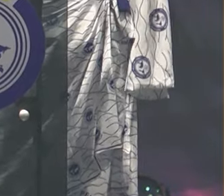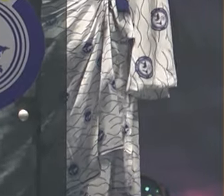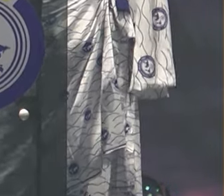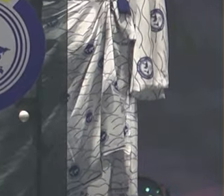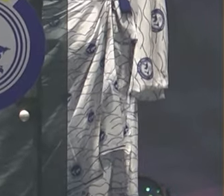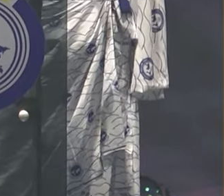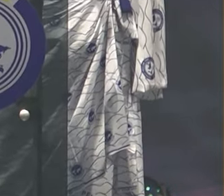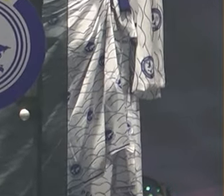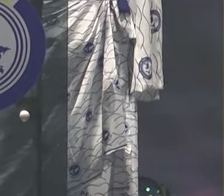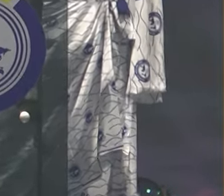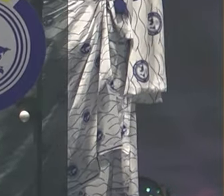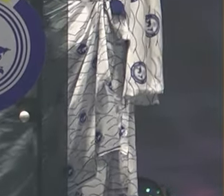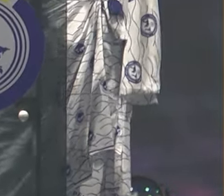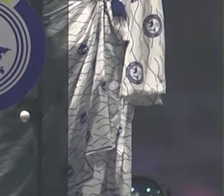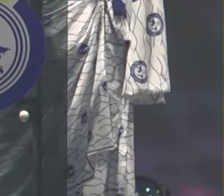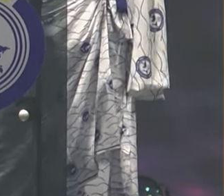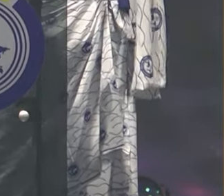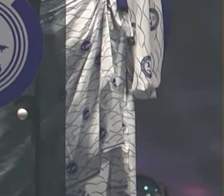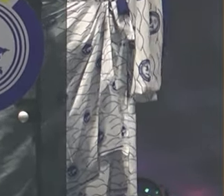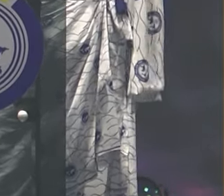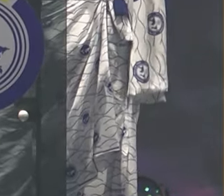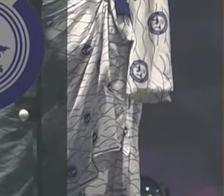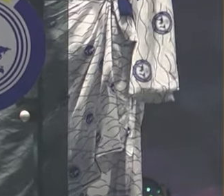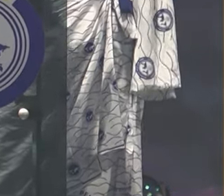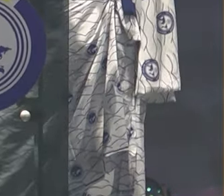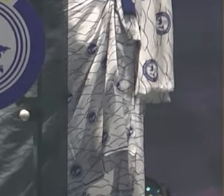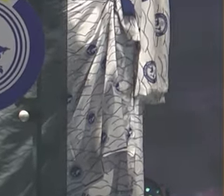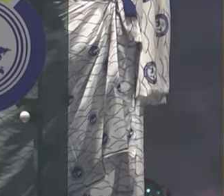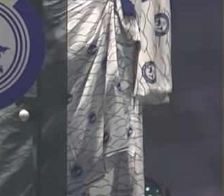Second Corinthians chapter